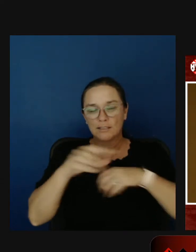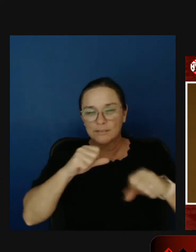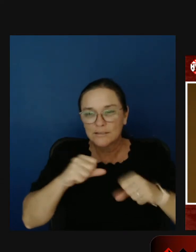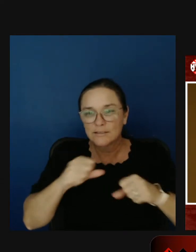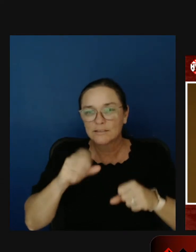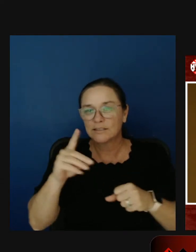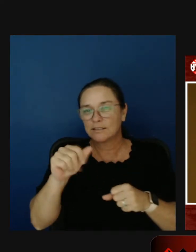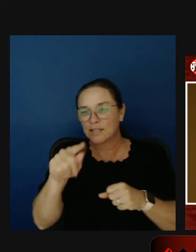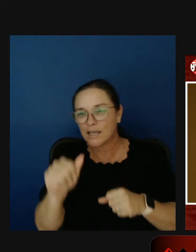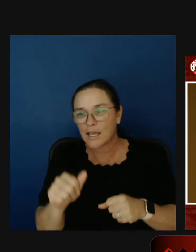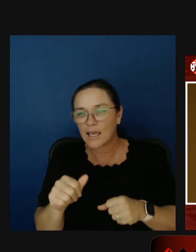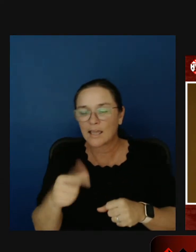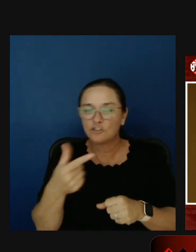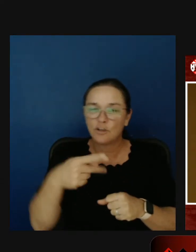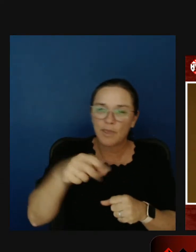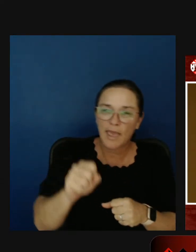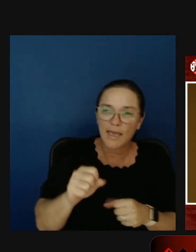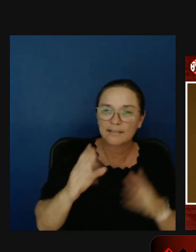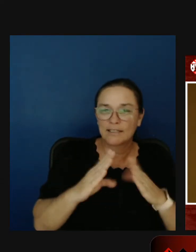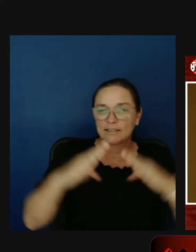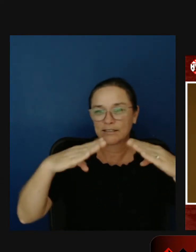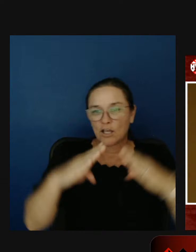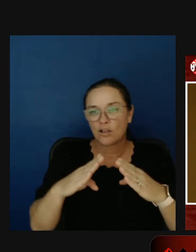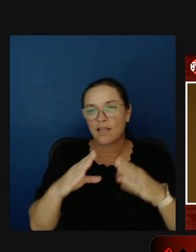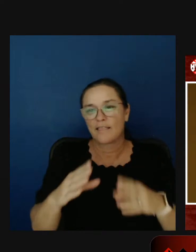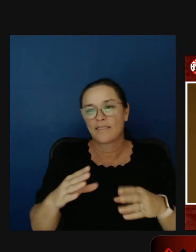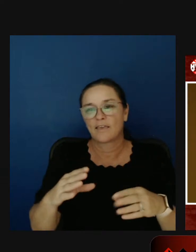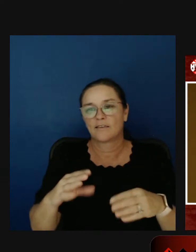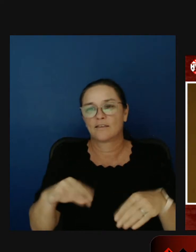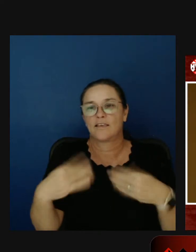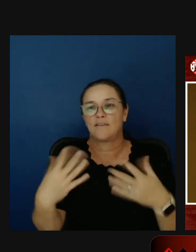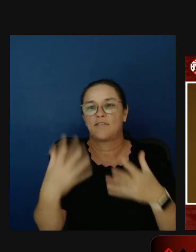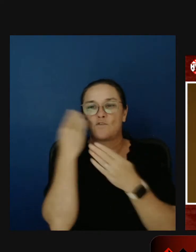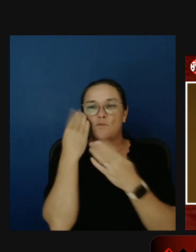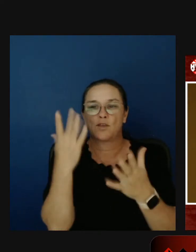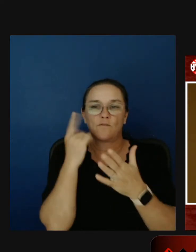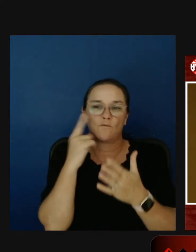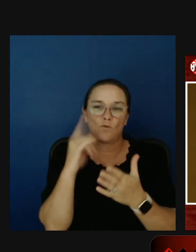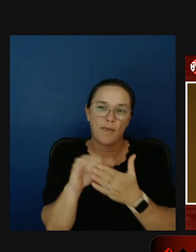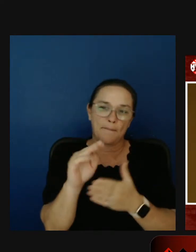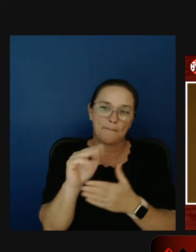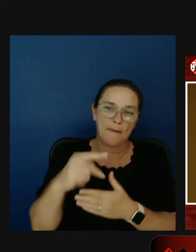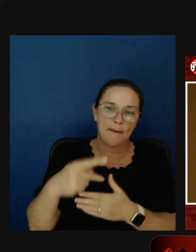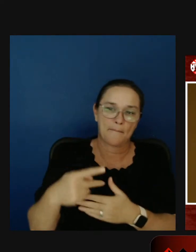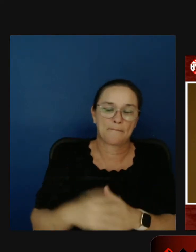from GPS and tilt that help inform this as well. But kind of the